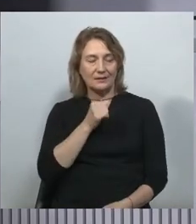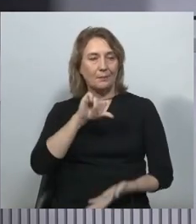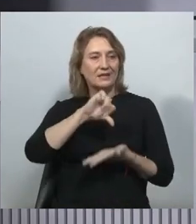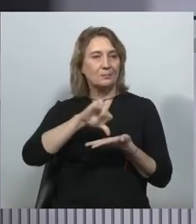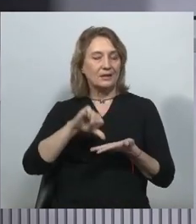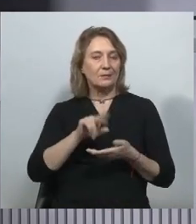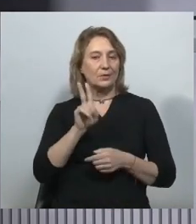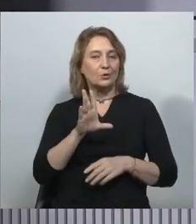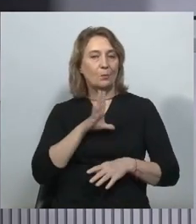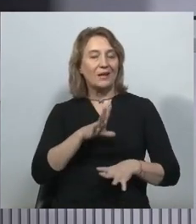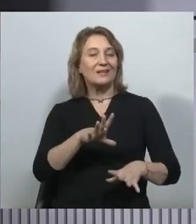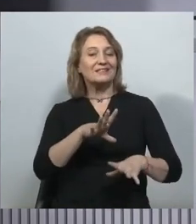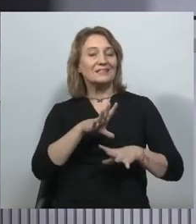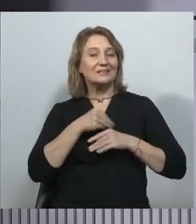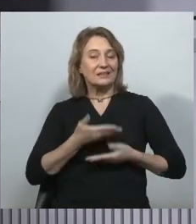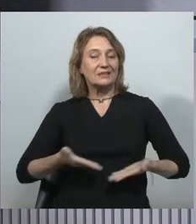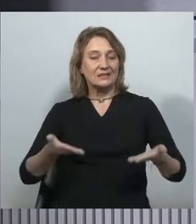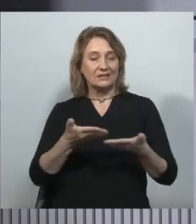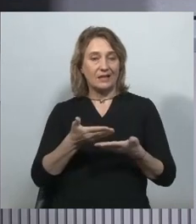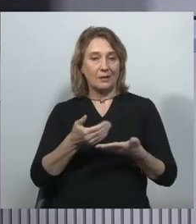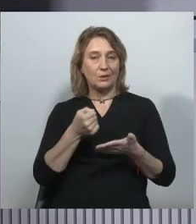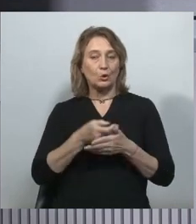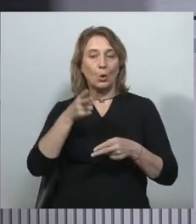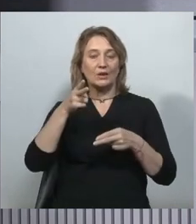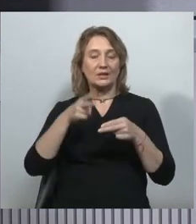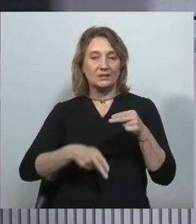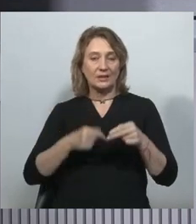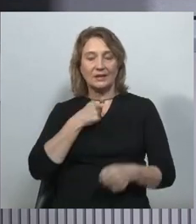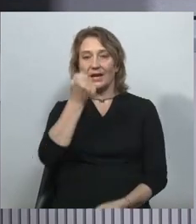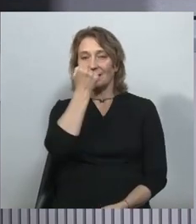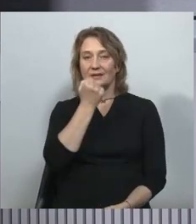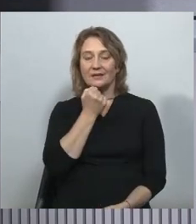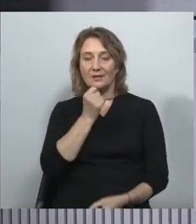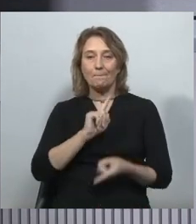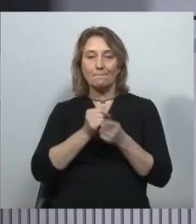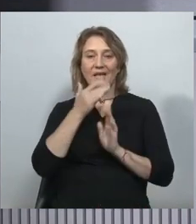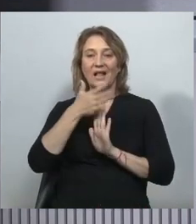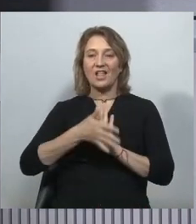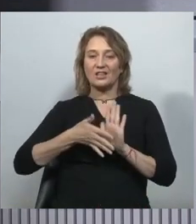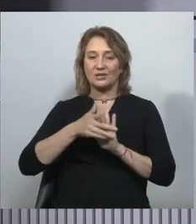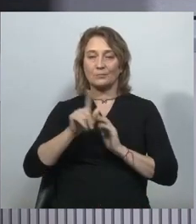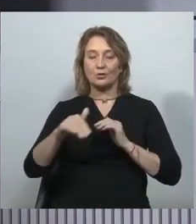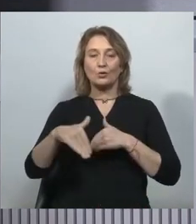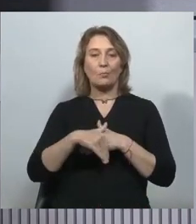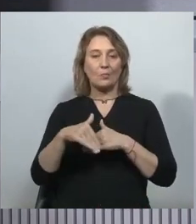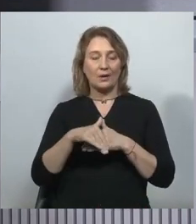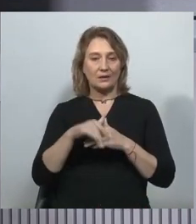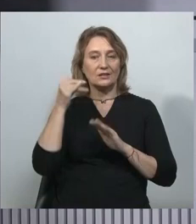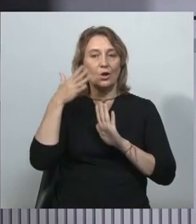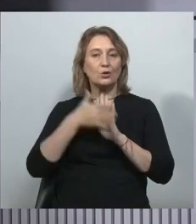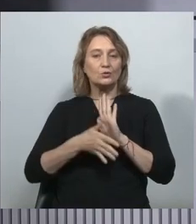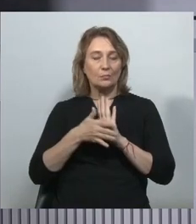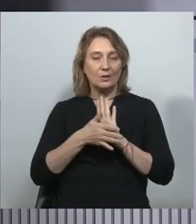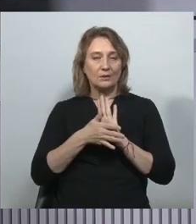So I would like to thank to all our audience, to all our speakers, and I would like to thank our interpreters for helping us to understand each other